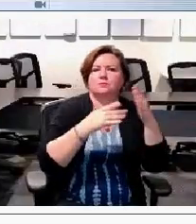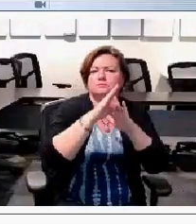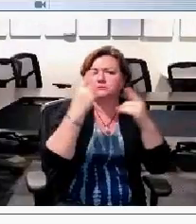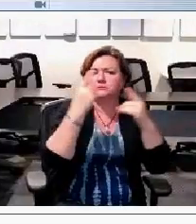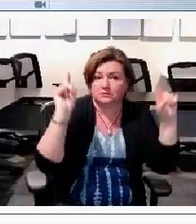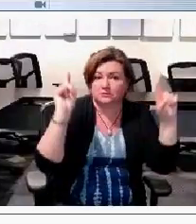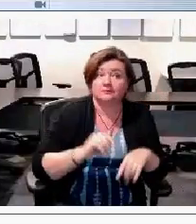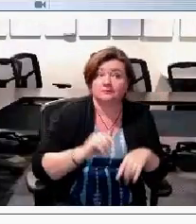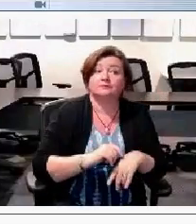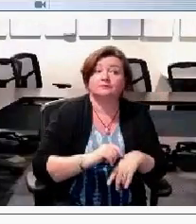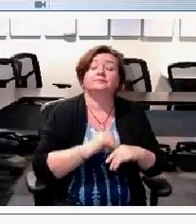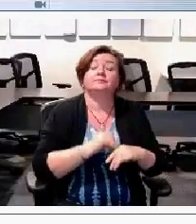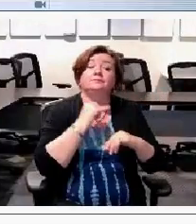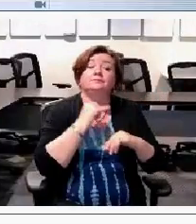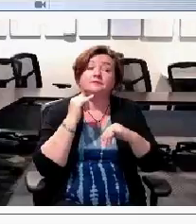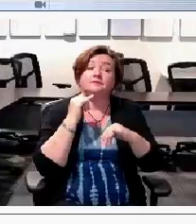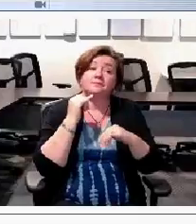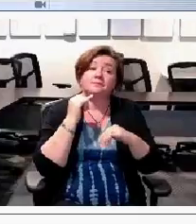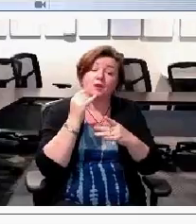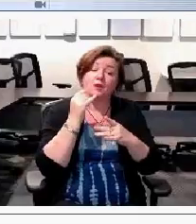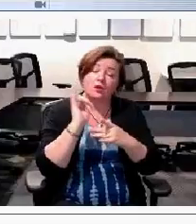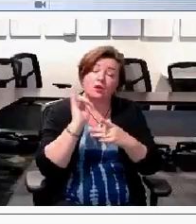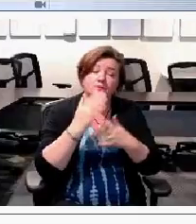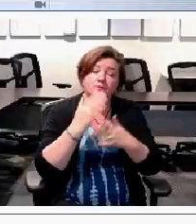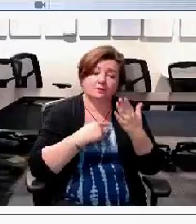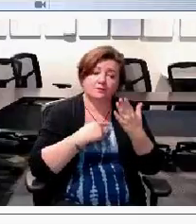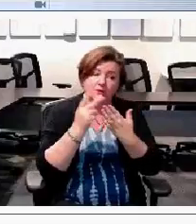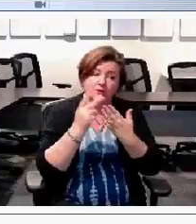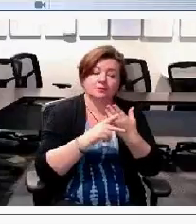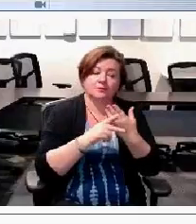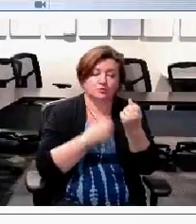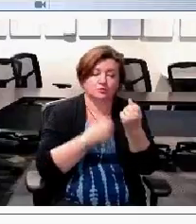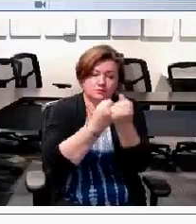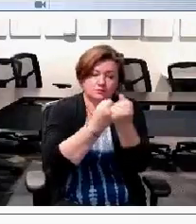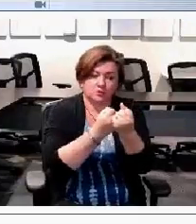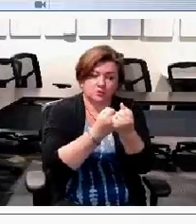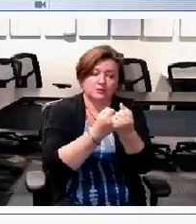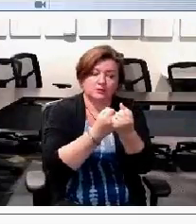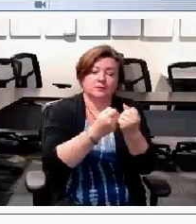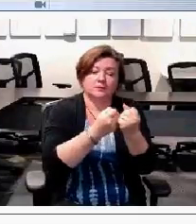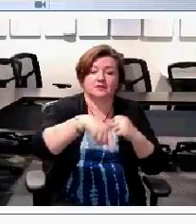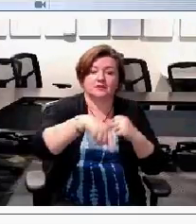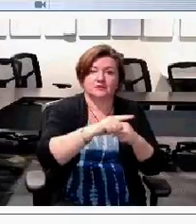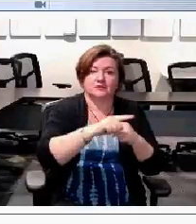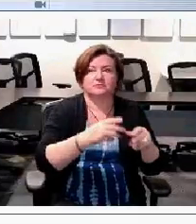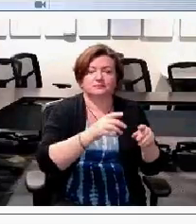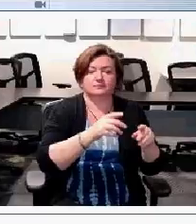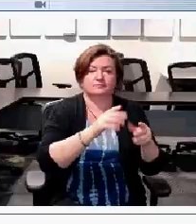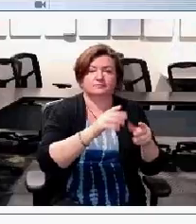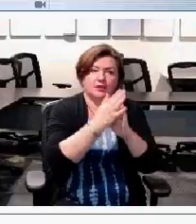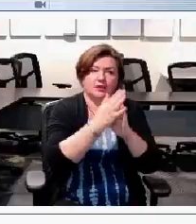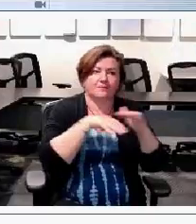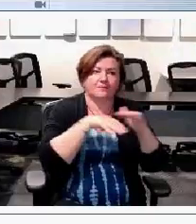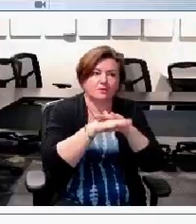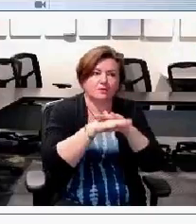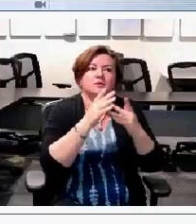finally, a big program is support kids when they enter more of the education system. So